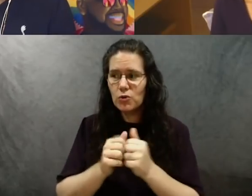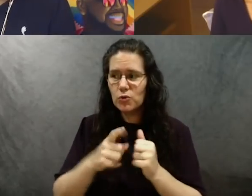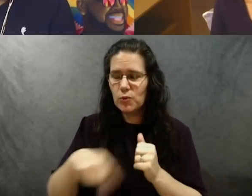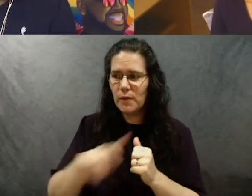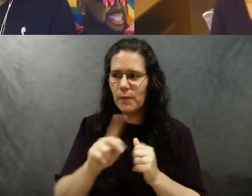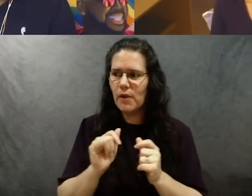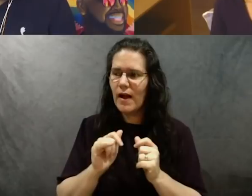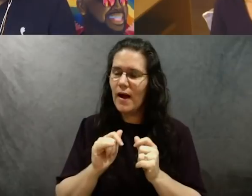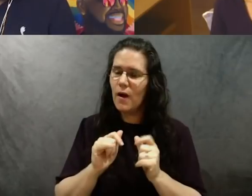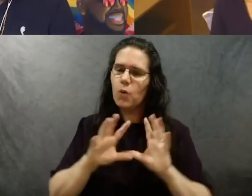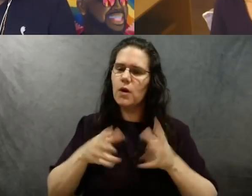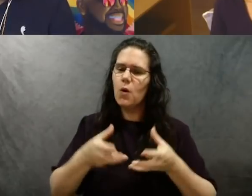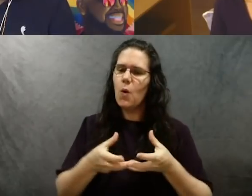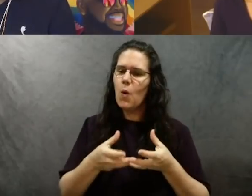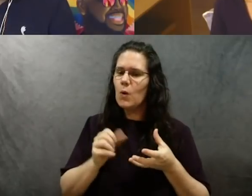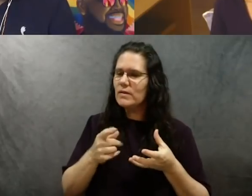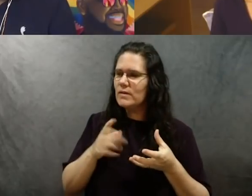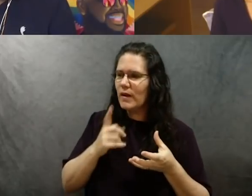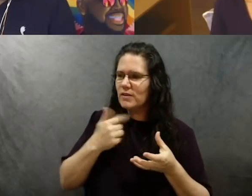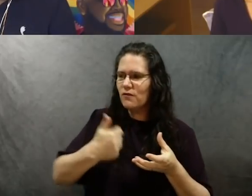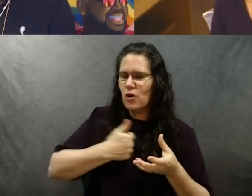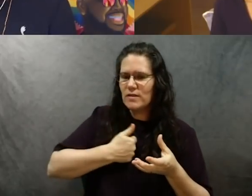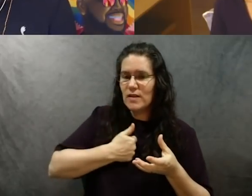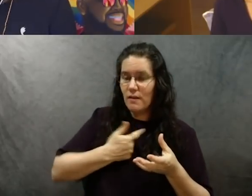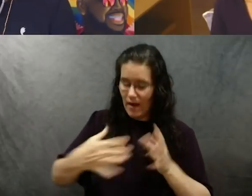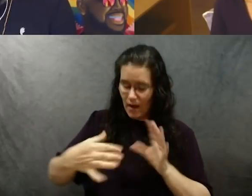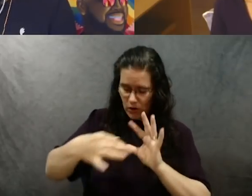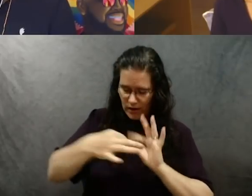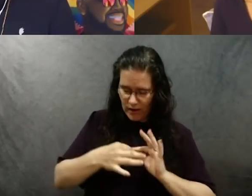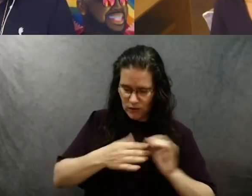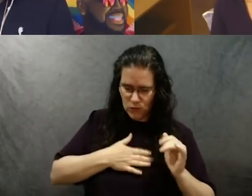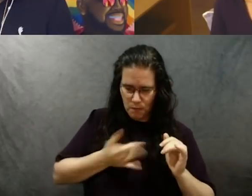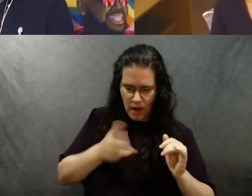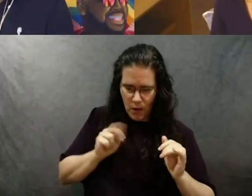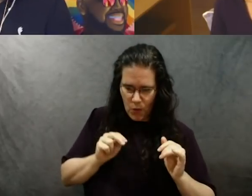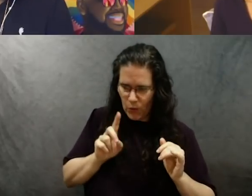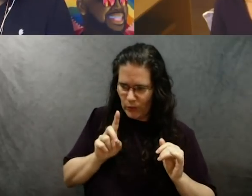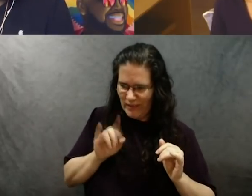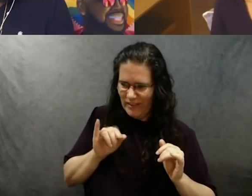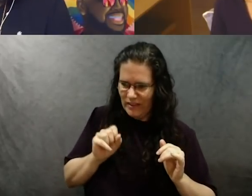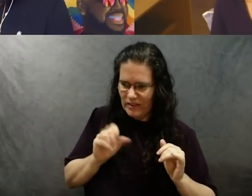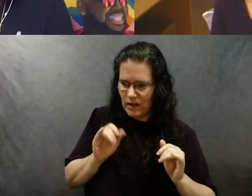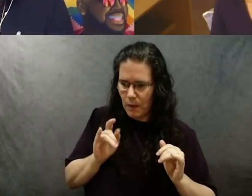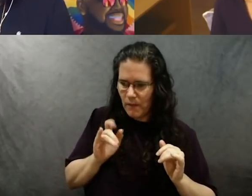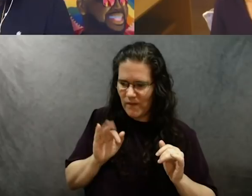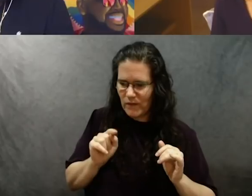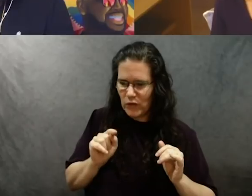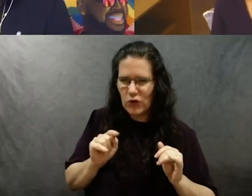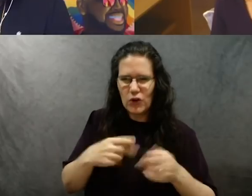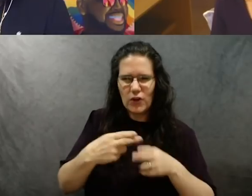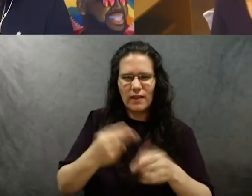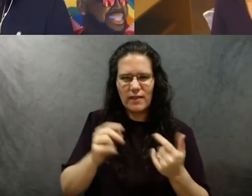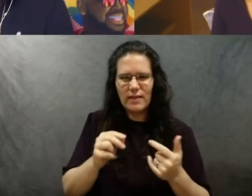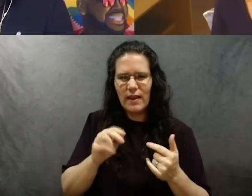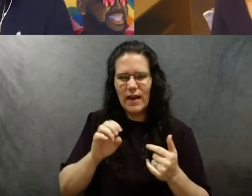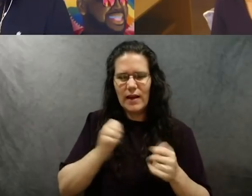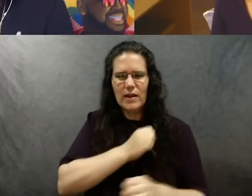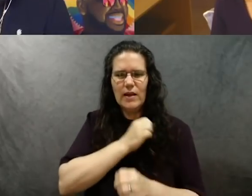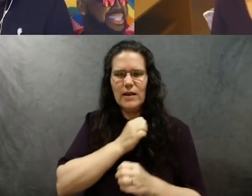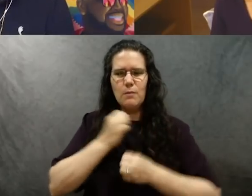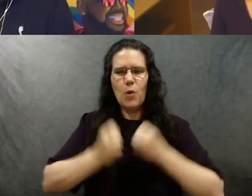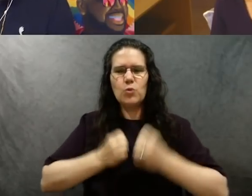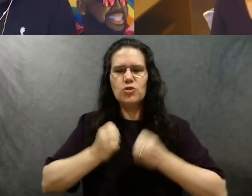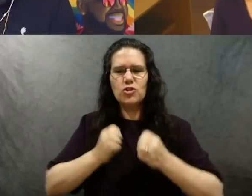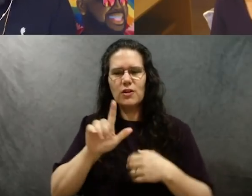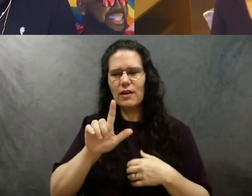space for ourselves, how we're connecting to our own discomfort, how we're actually doing emotional labor for ourselves, you know. So